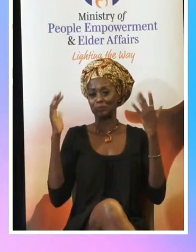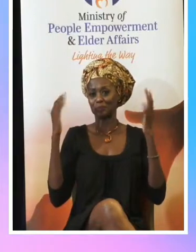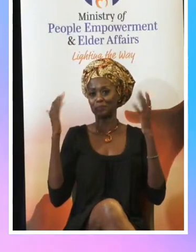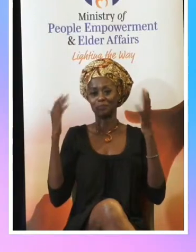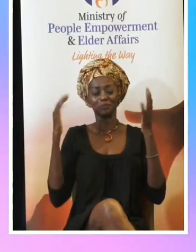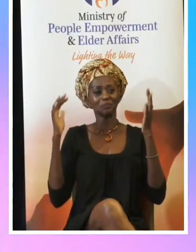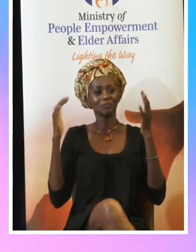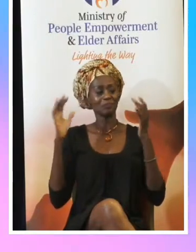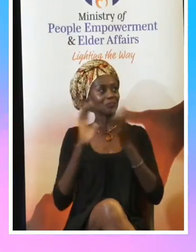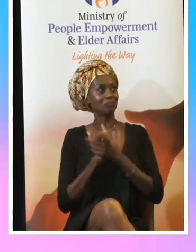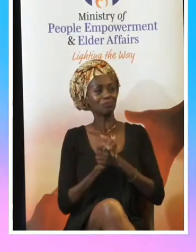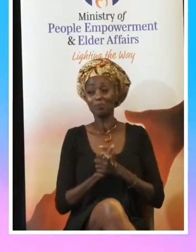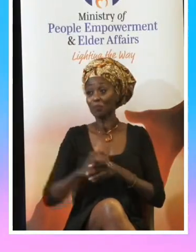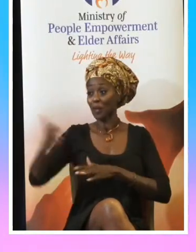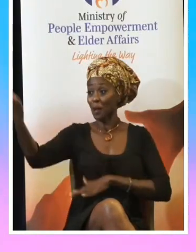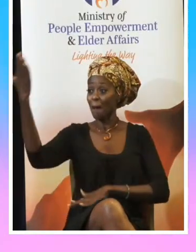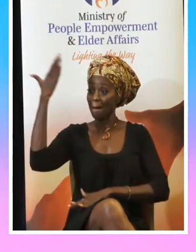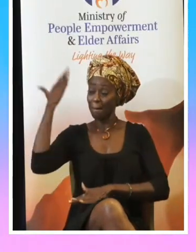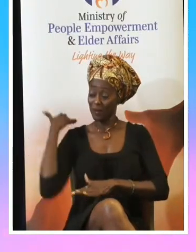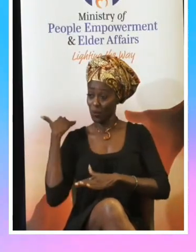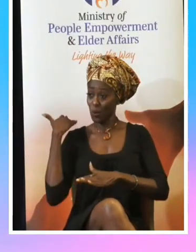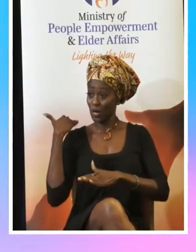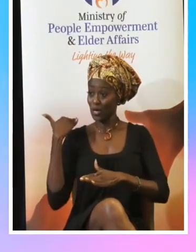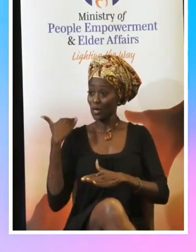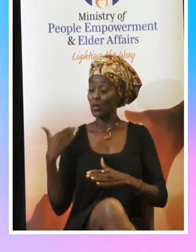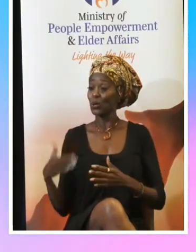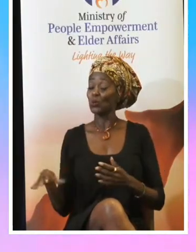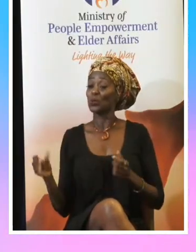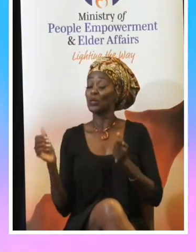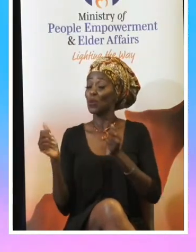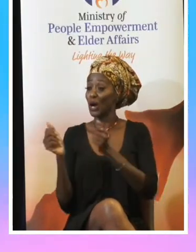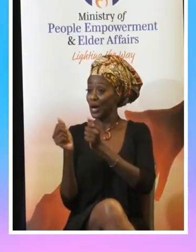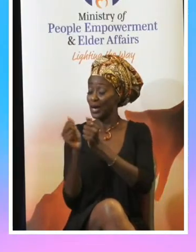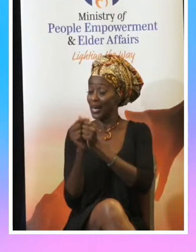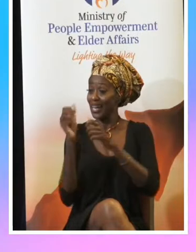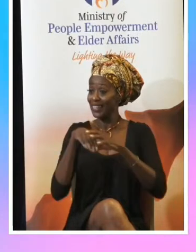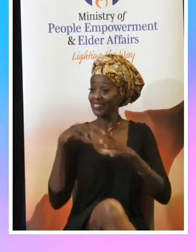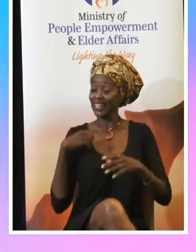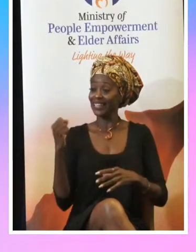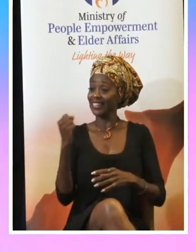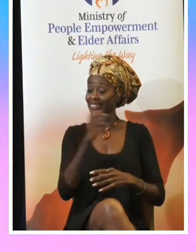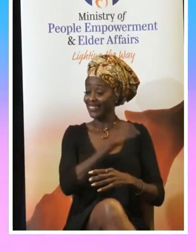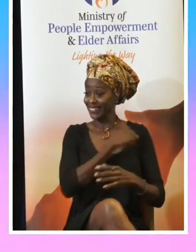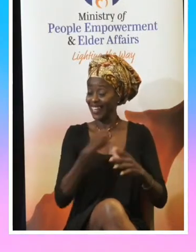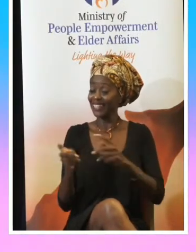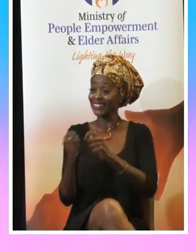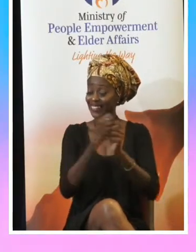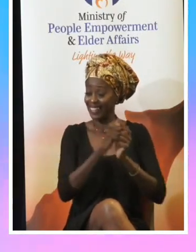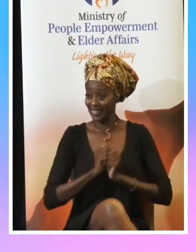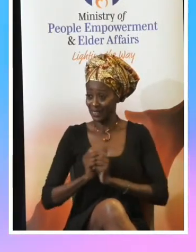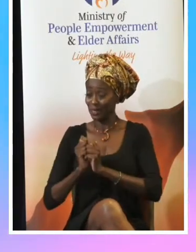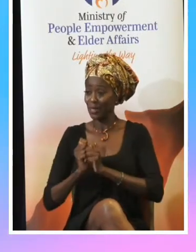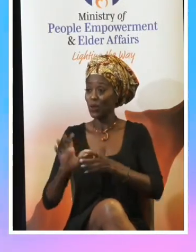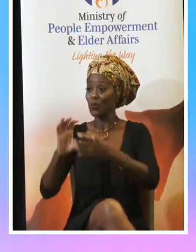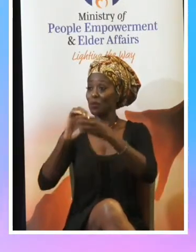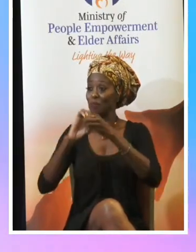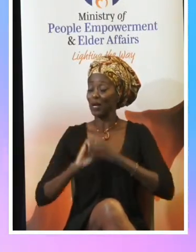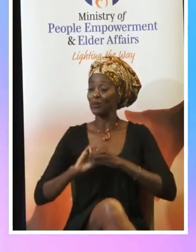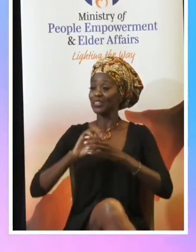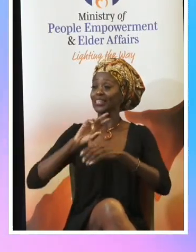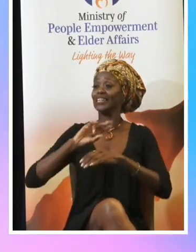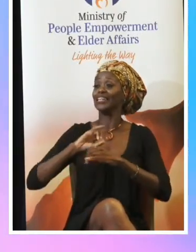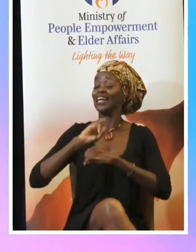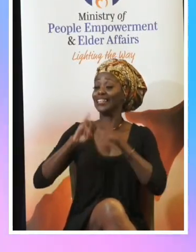Before she was my Senate colleague, she tutored in the Masters in International Trade Policy program. So we go